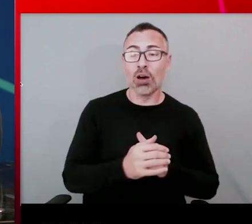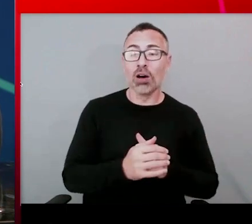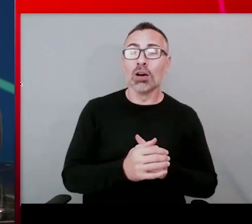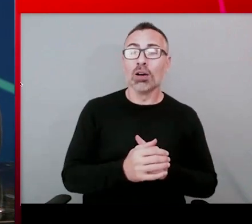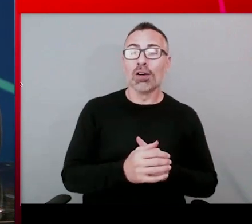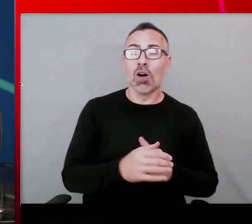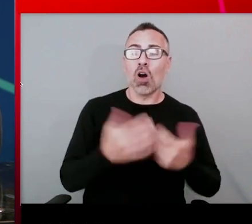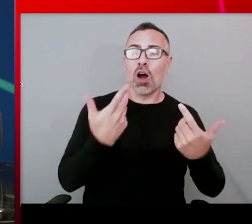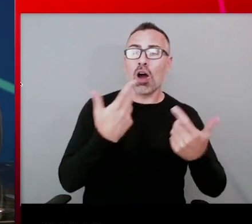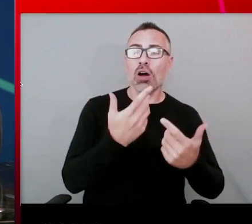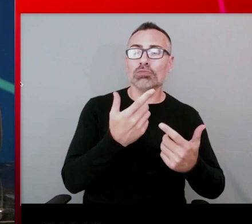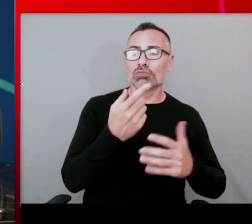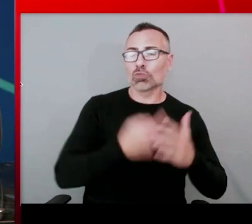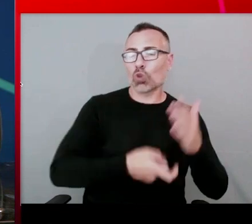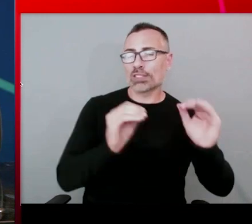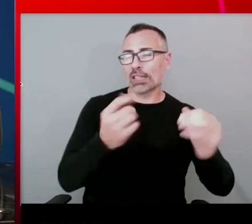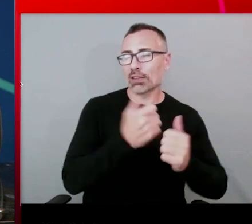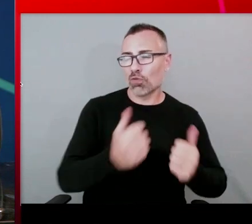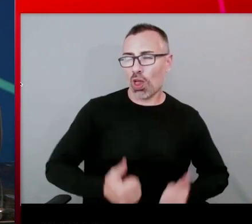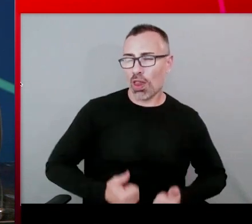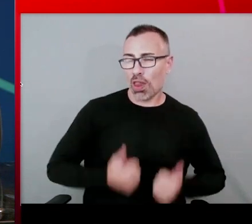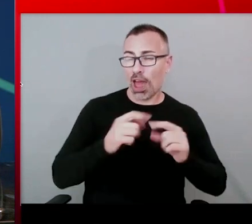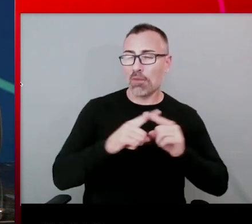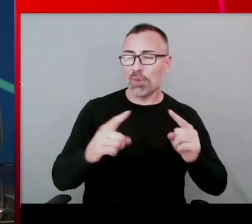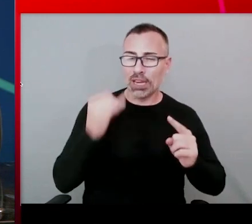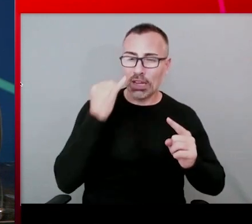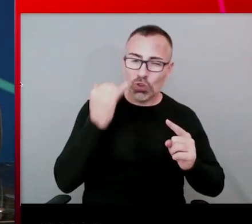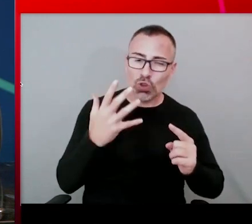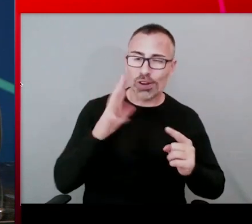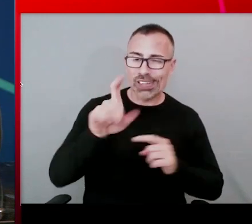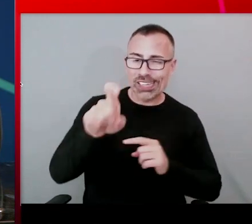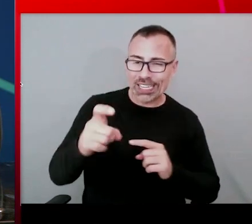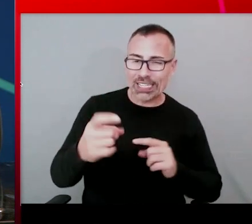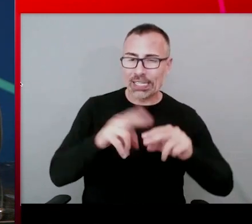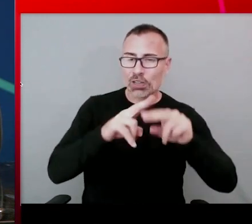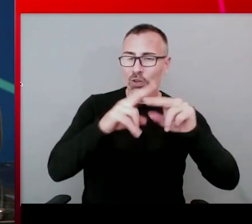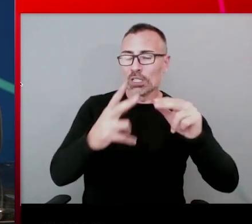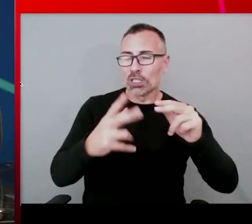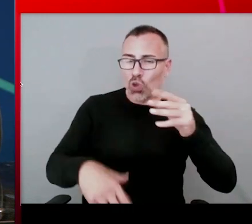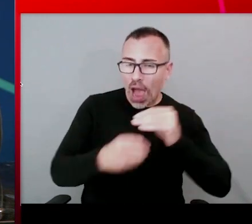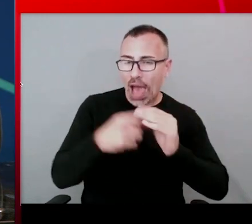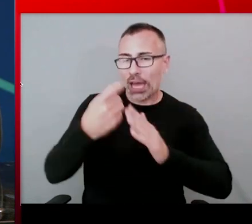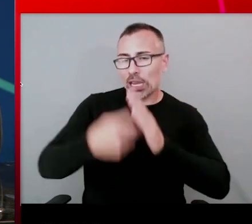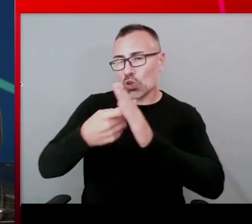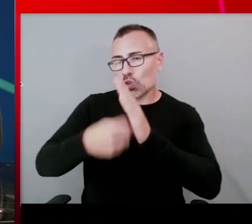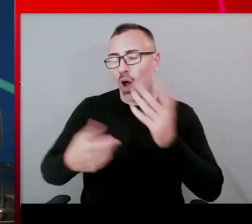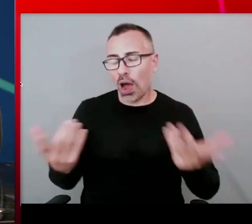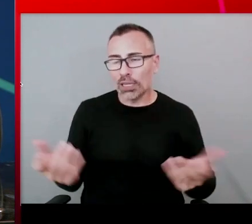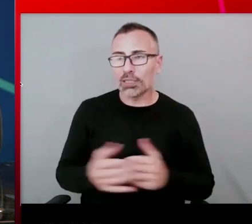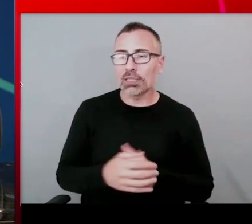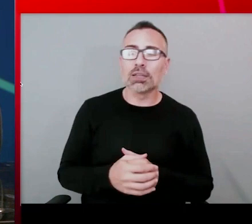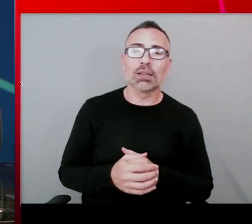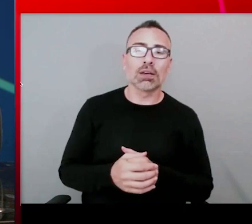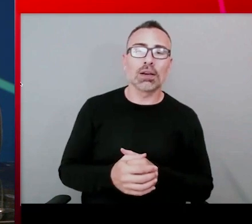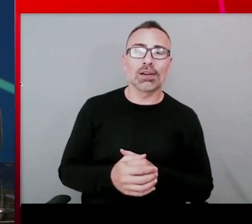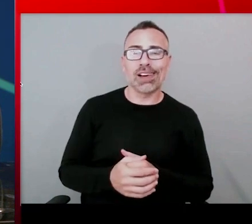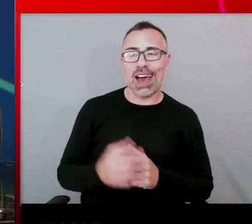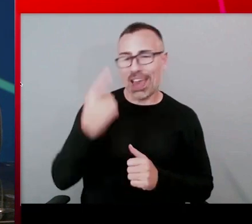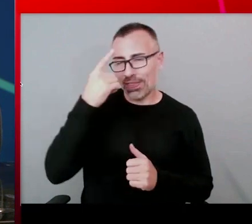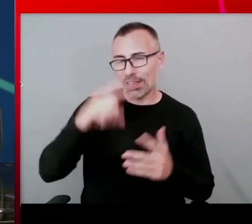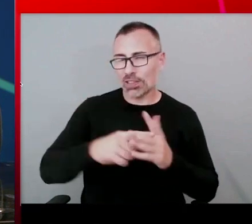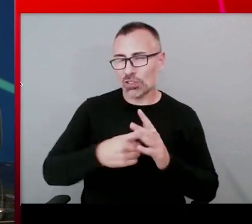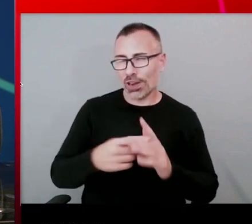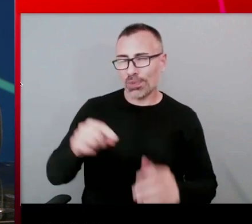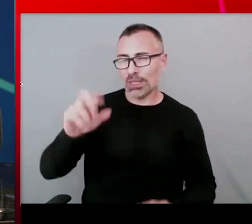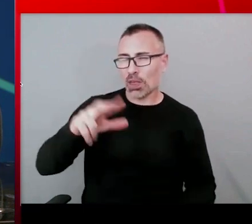needs increase. Of course. That start, I think, $33 per user per month, and then the tiers goes up from